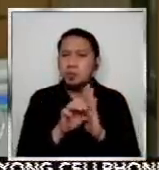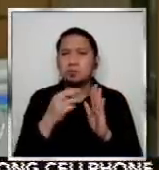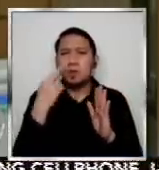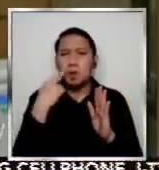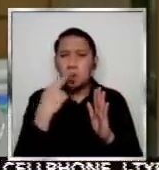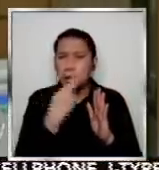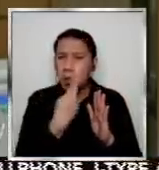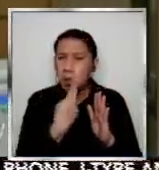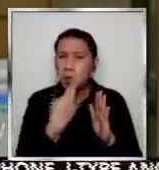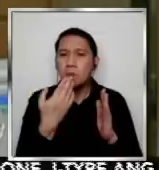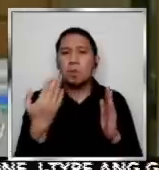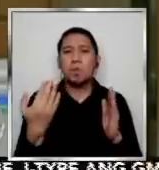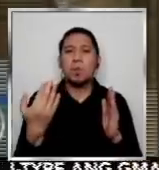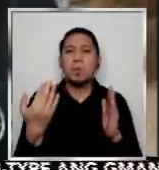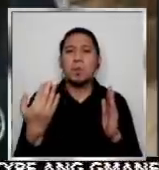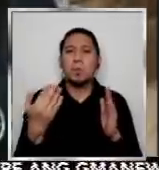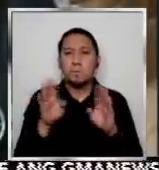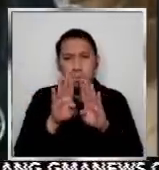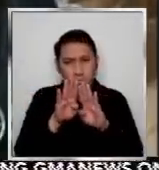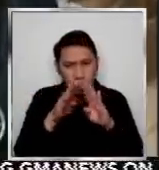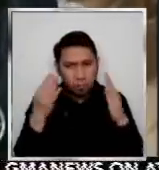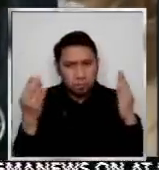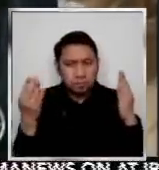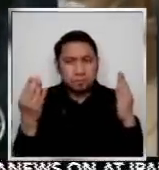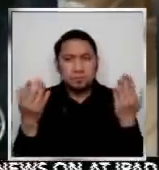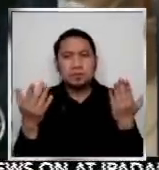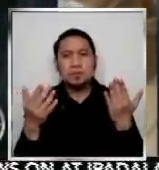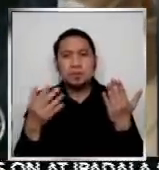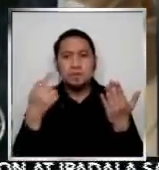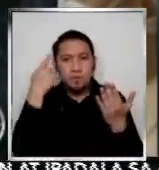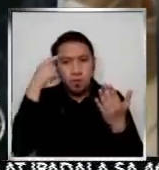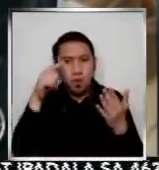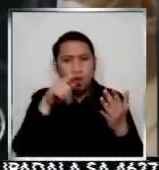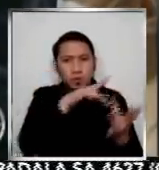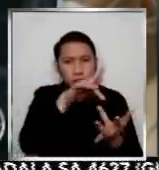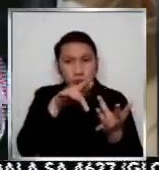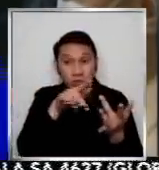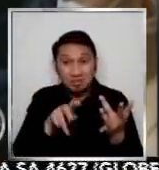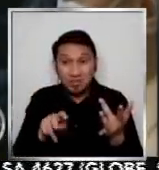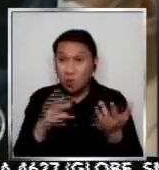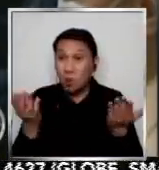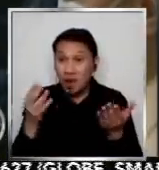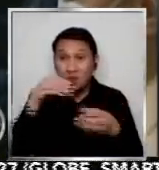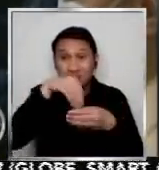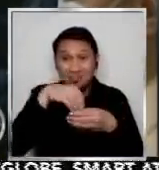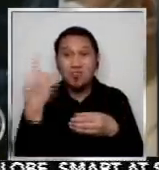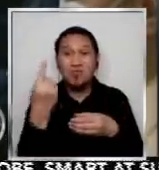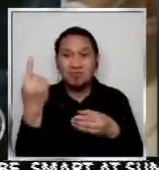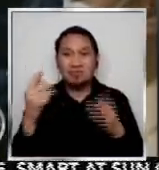also they will open up local tourism in Baguio City. Joseph Morong, Nakatutok 24 Oras.